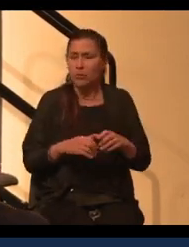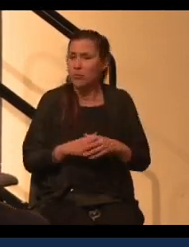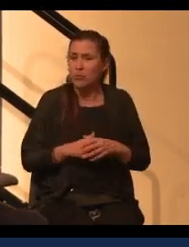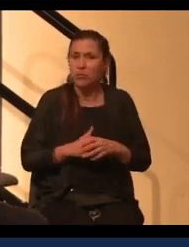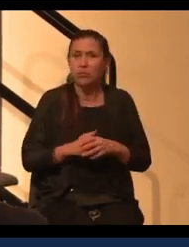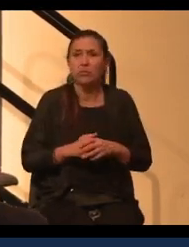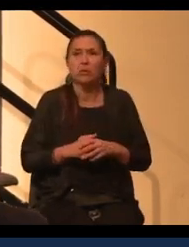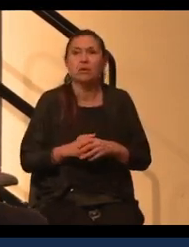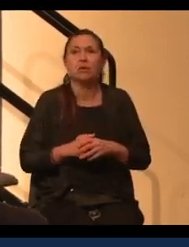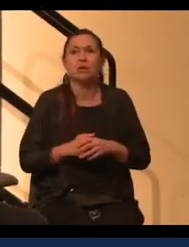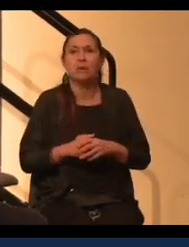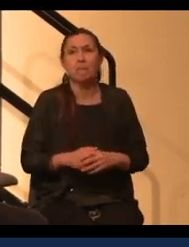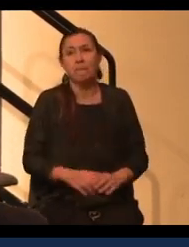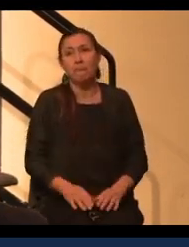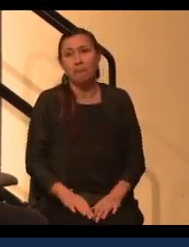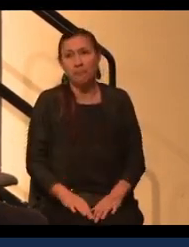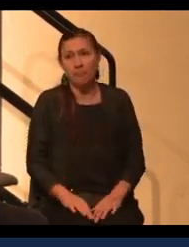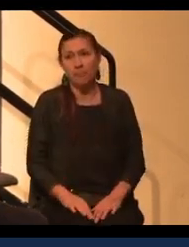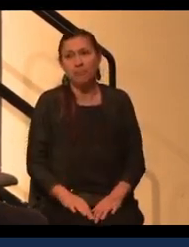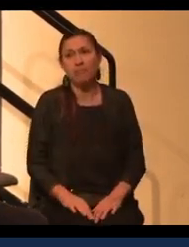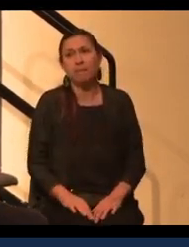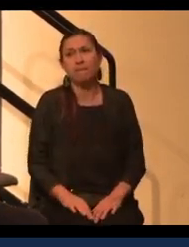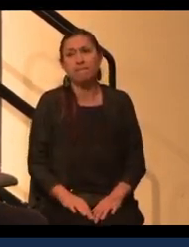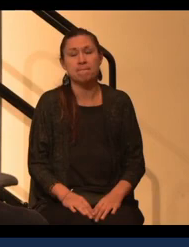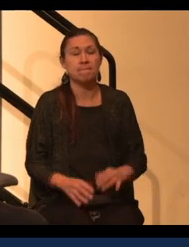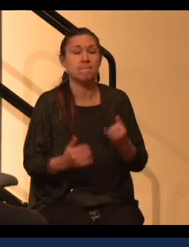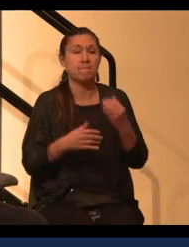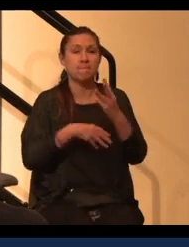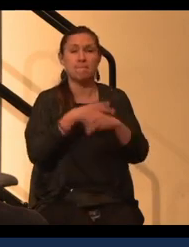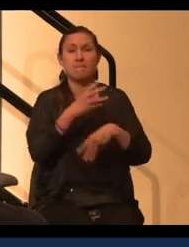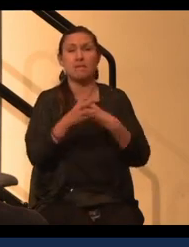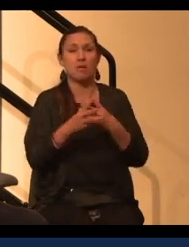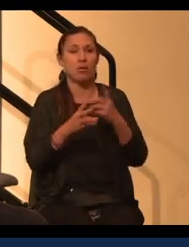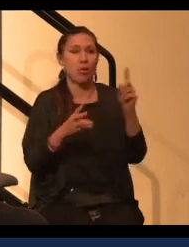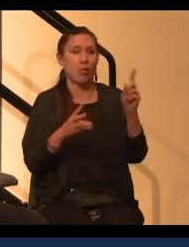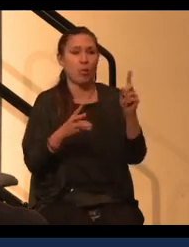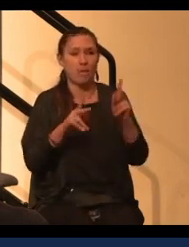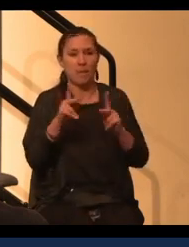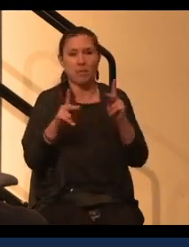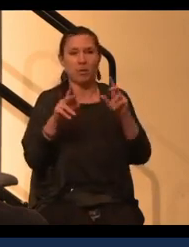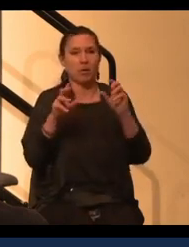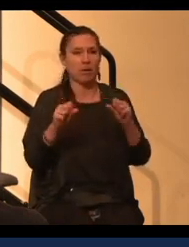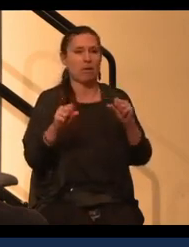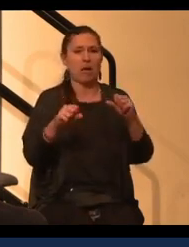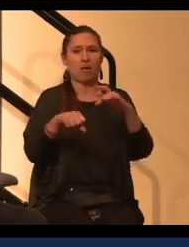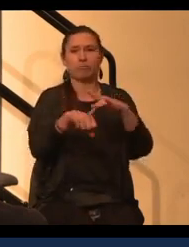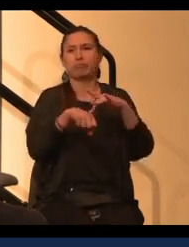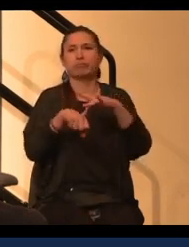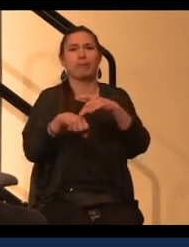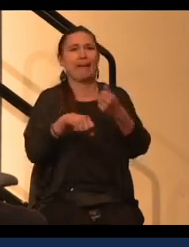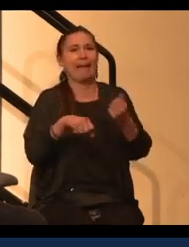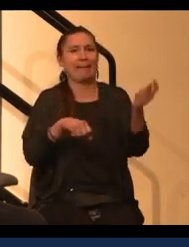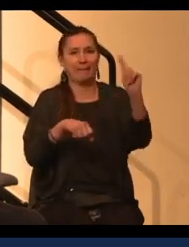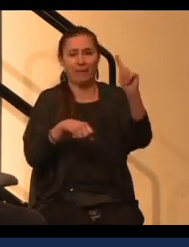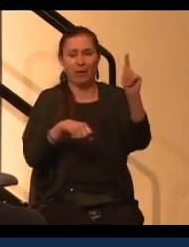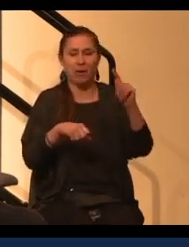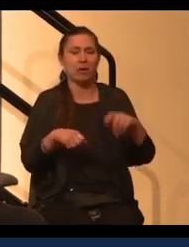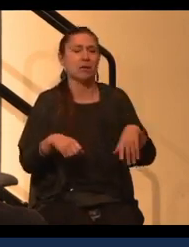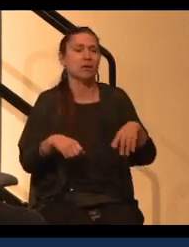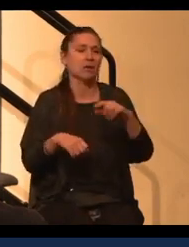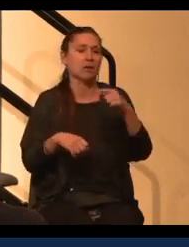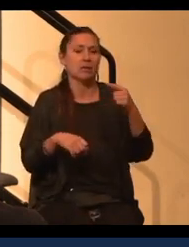And especially in a globalizing world, in Generation Z, there's more and more people who identify as